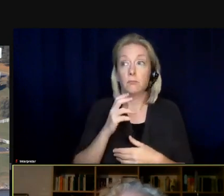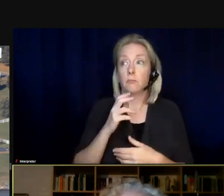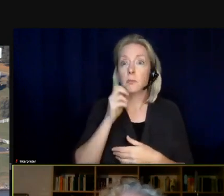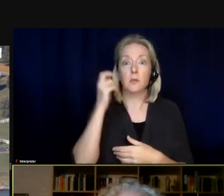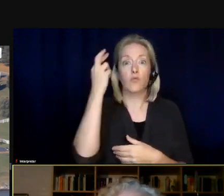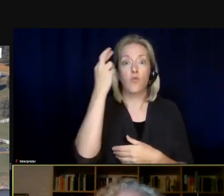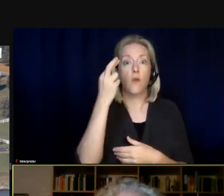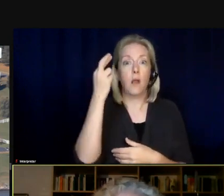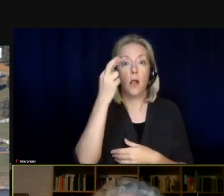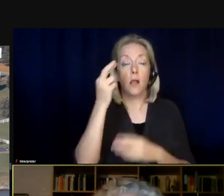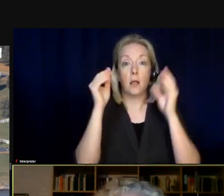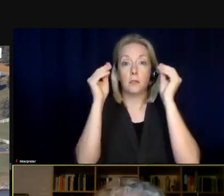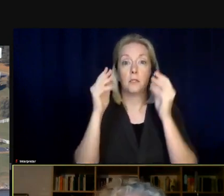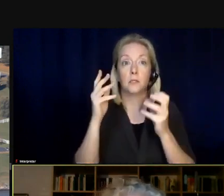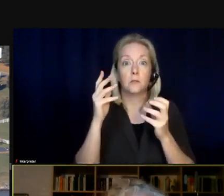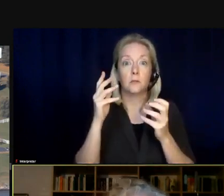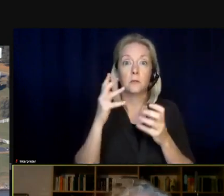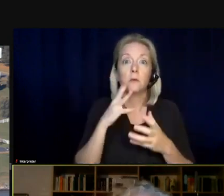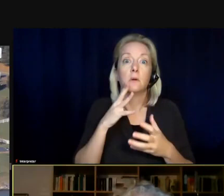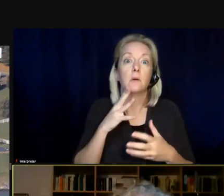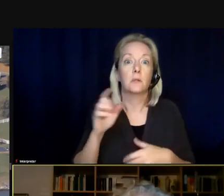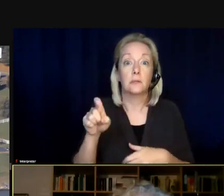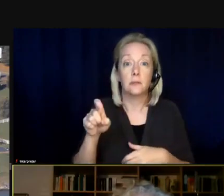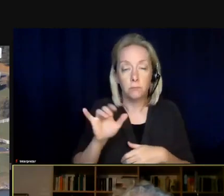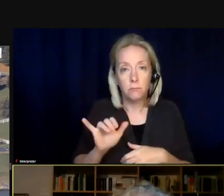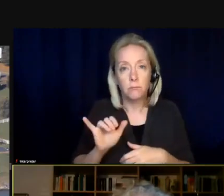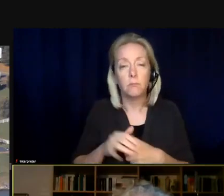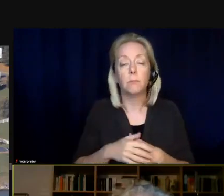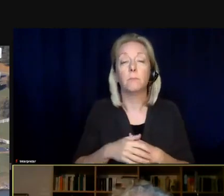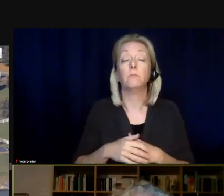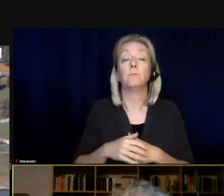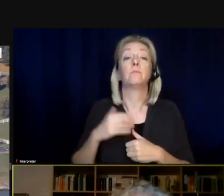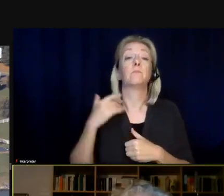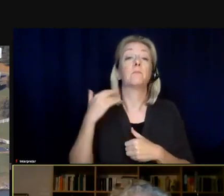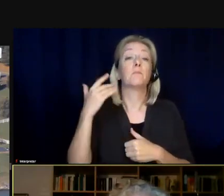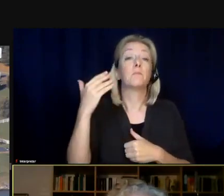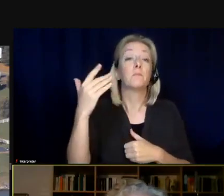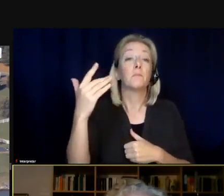that teachers would need it that much. Well, eventually,